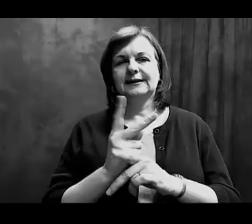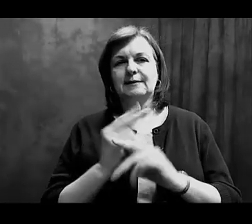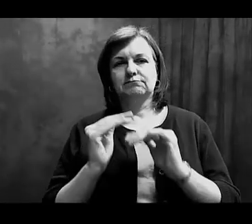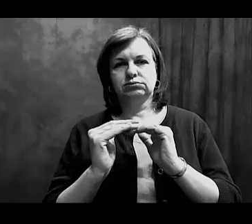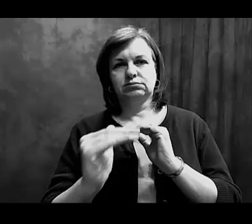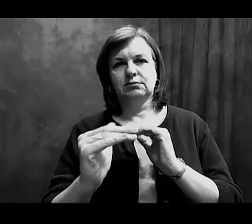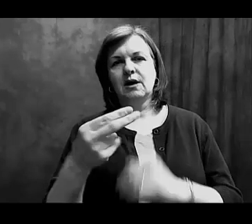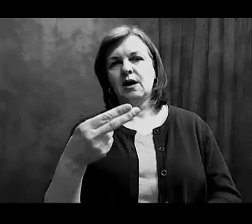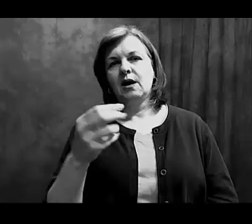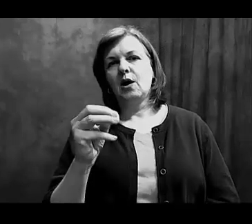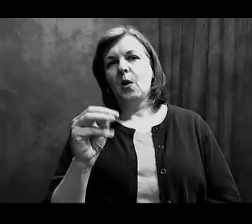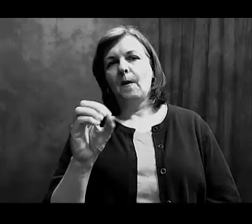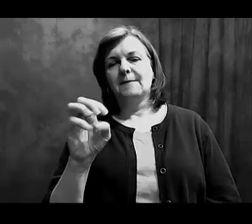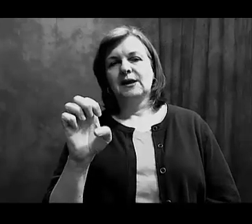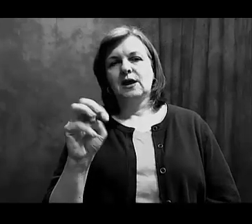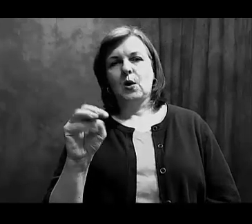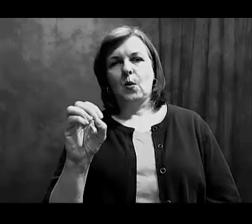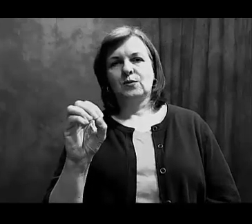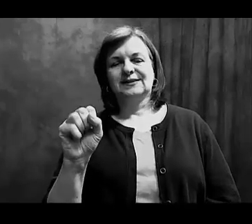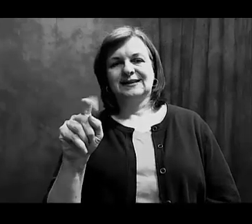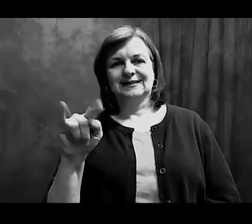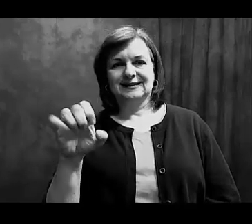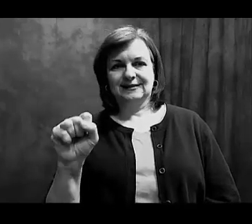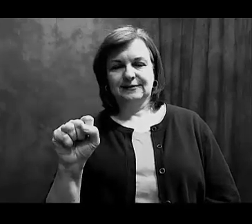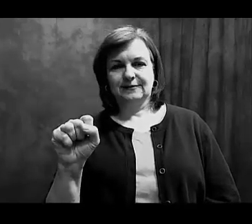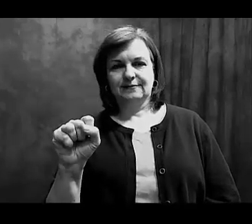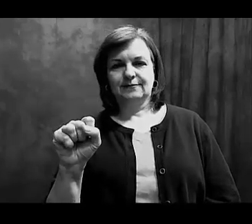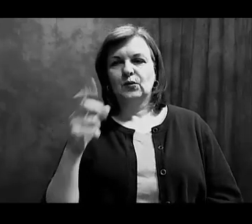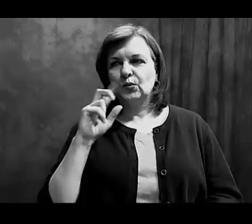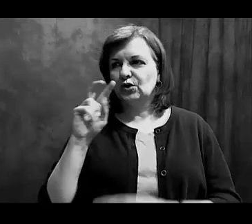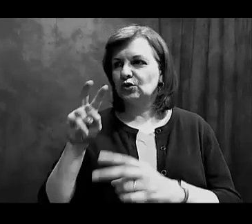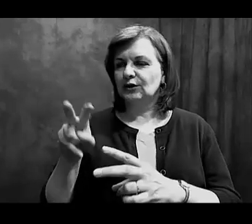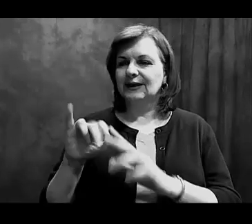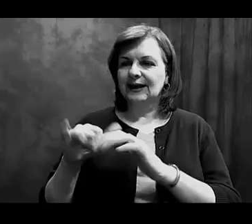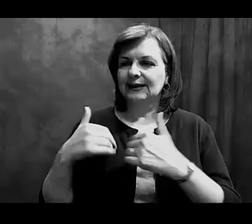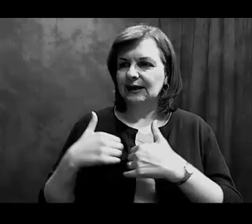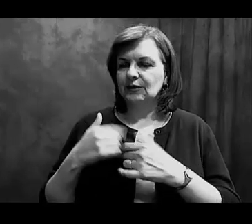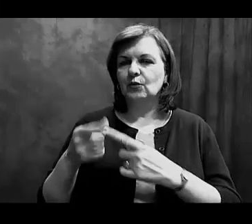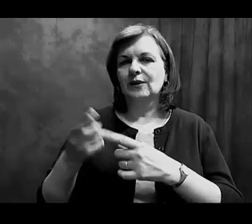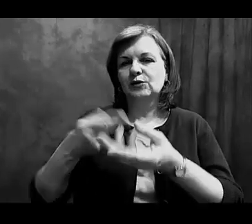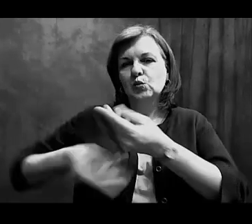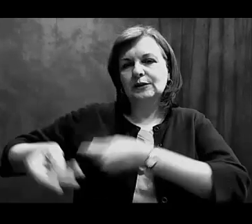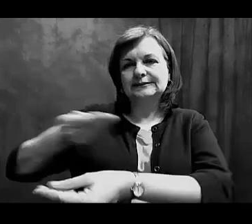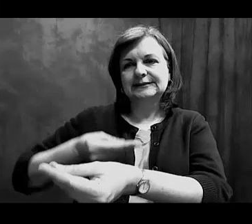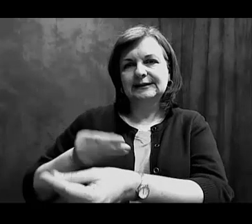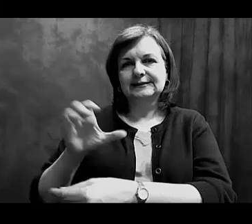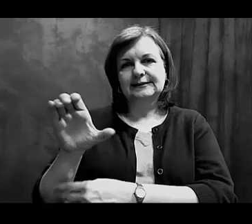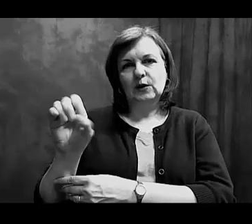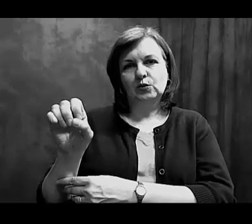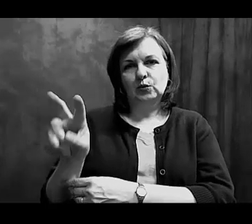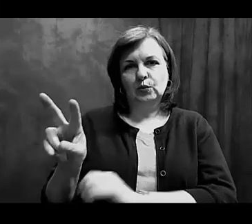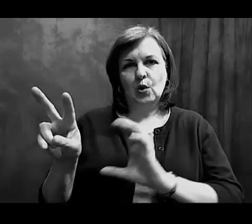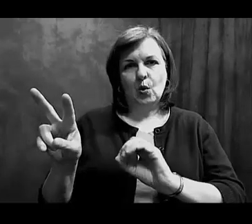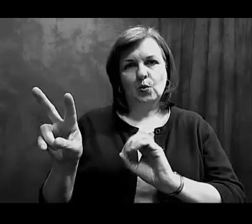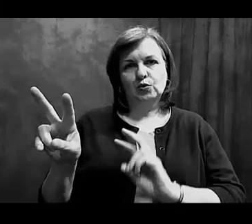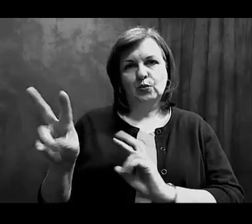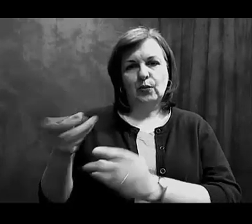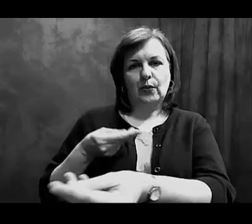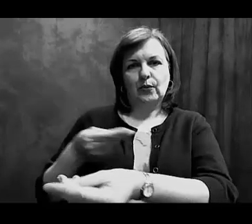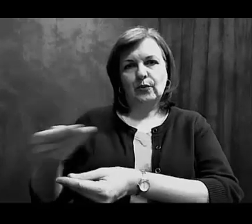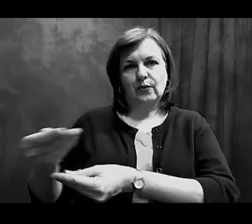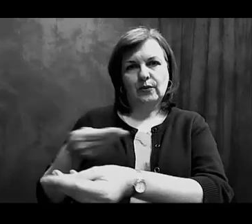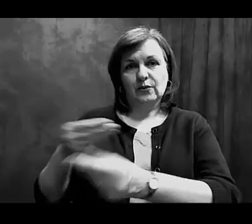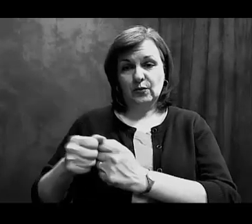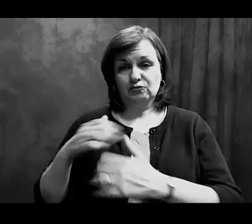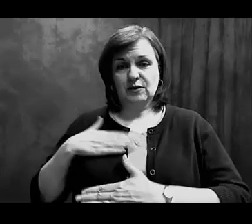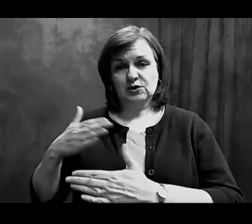function is to maintain homeostasis. So when we look at animals exchanging things with their environment, I don't care if it's O2,